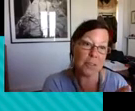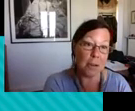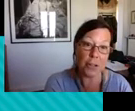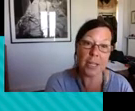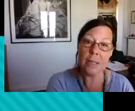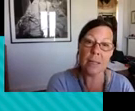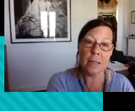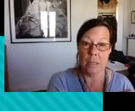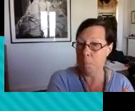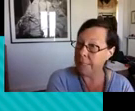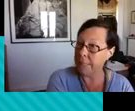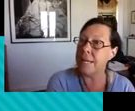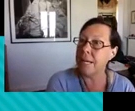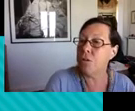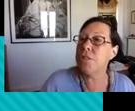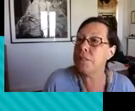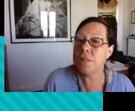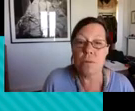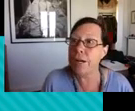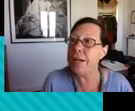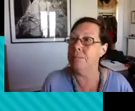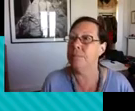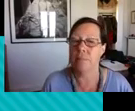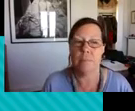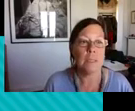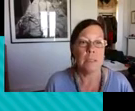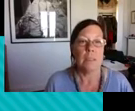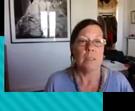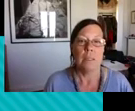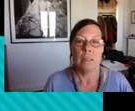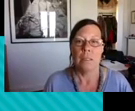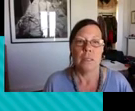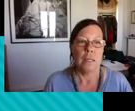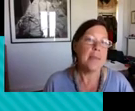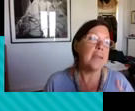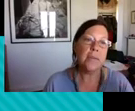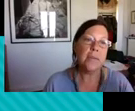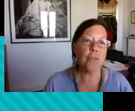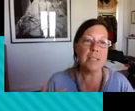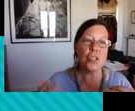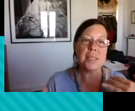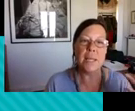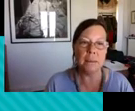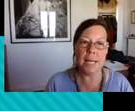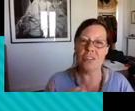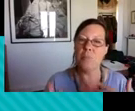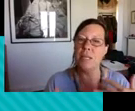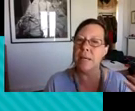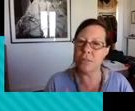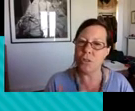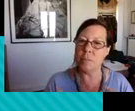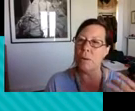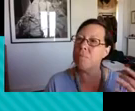way of governing, a police state, versus freedom. And then the other framing is just sending lots of